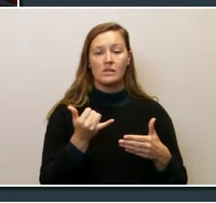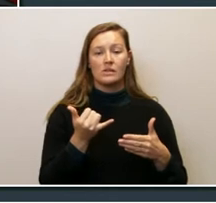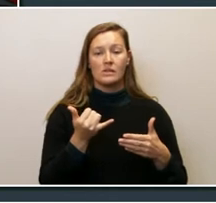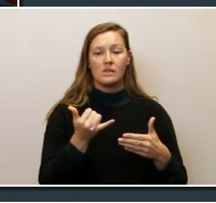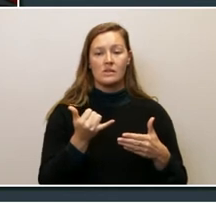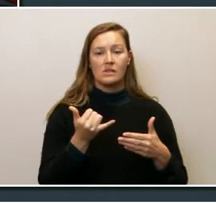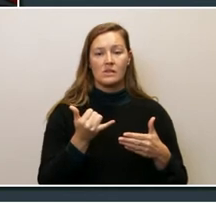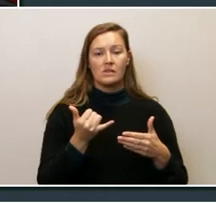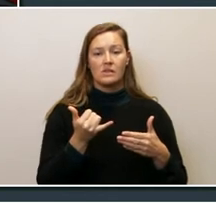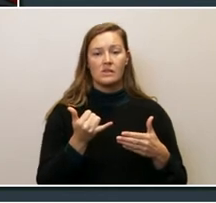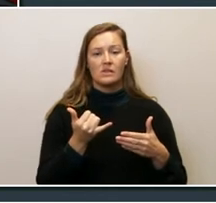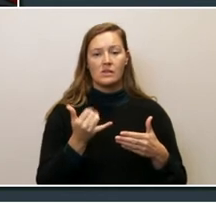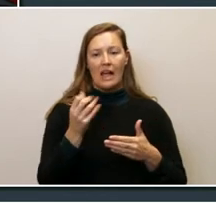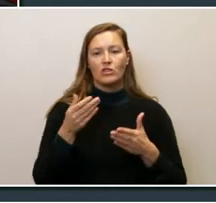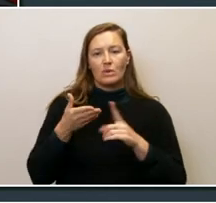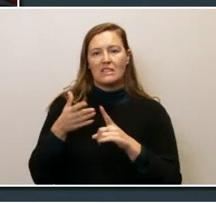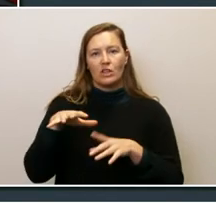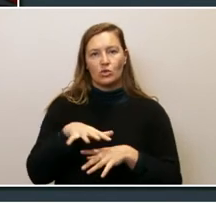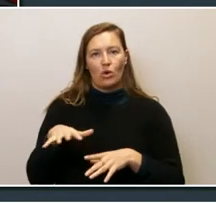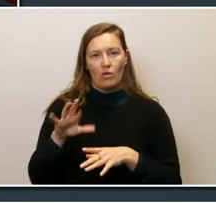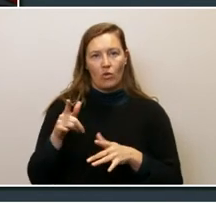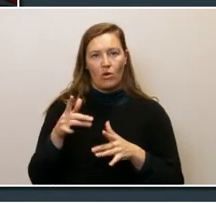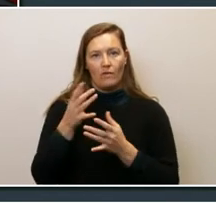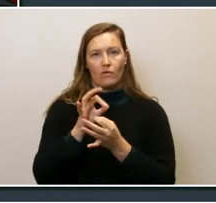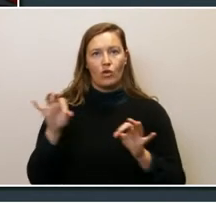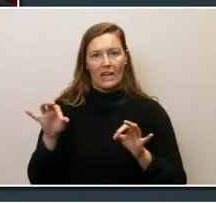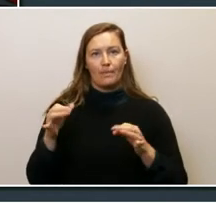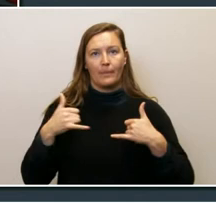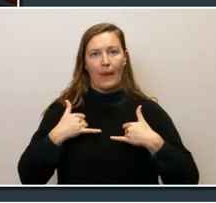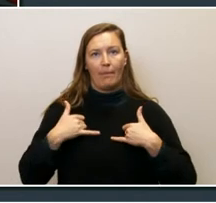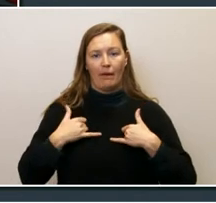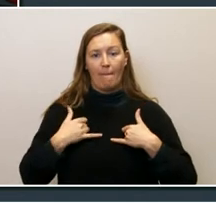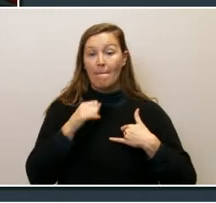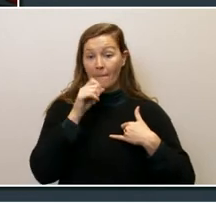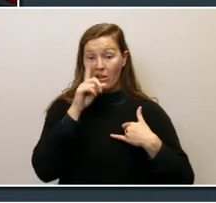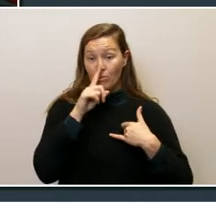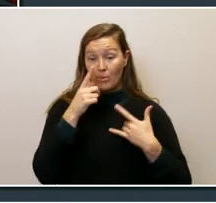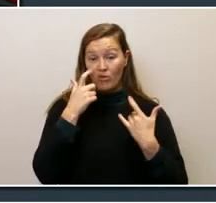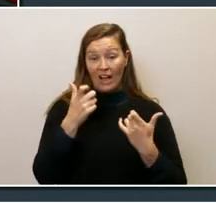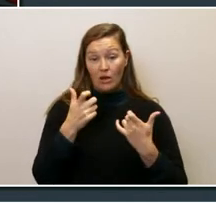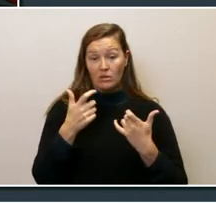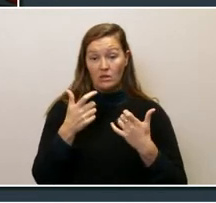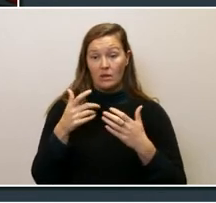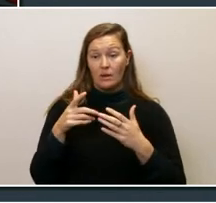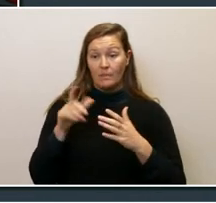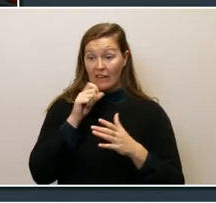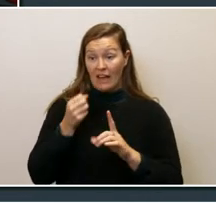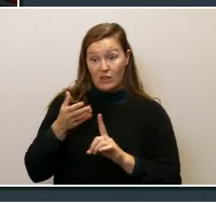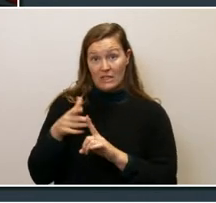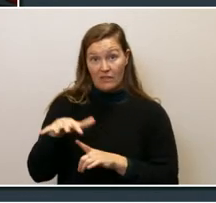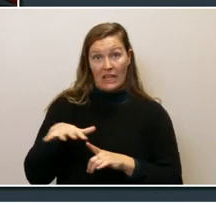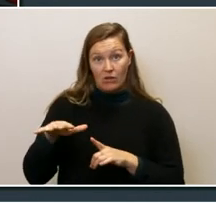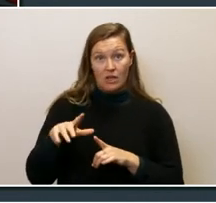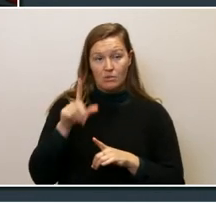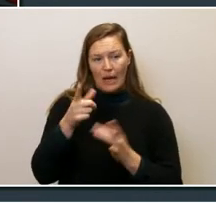there are freedom camping zones. And if people are caught camping outside the freedom camping zones as designated by the council,